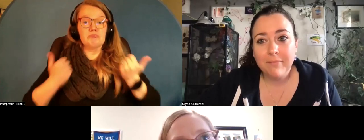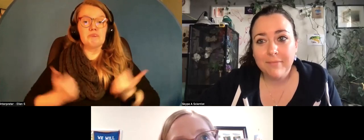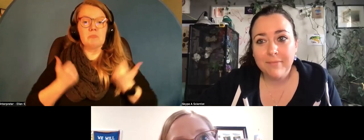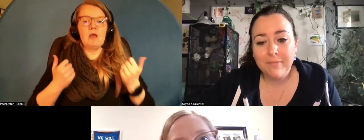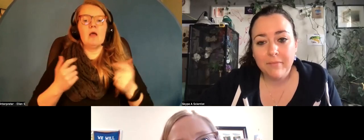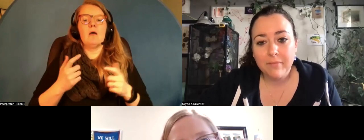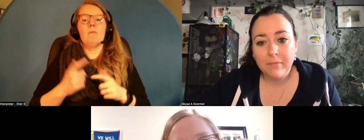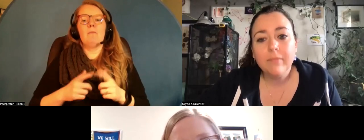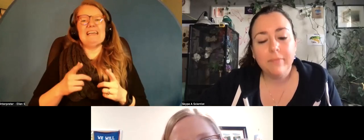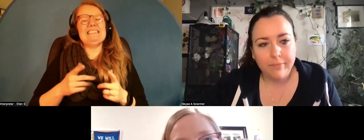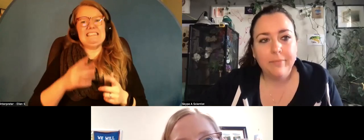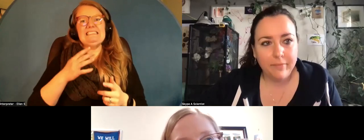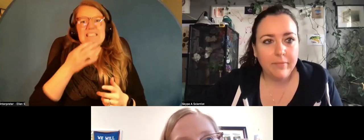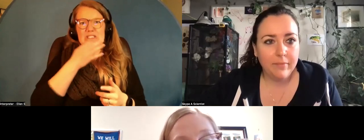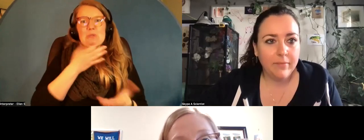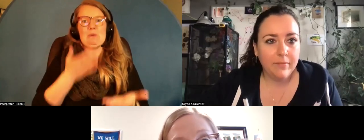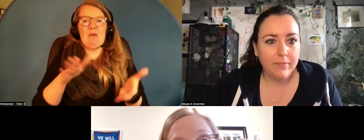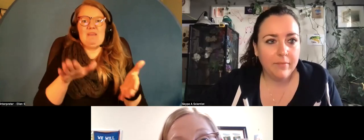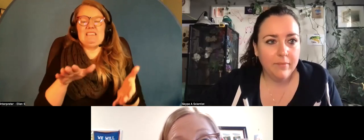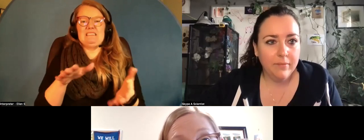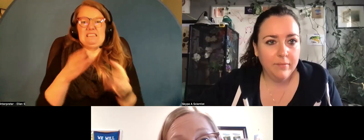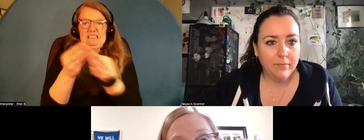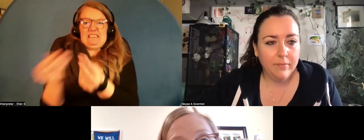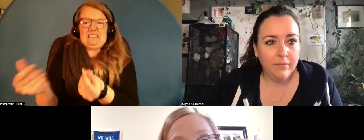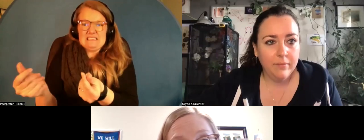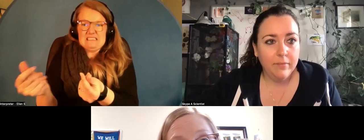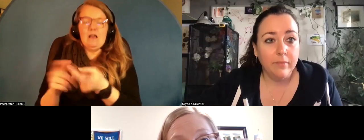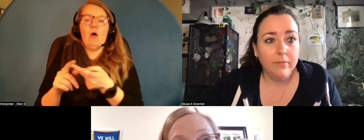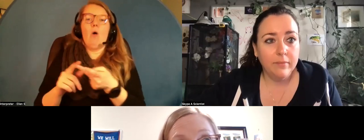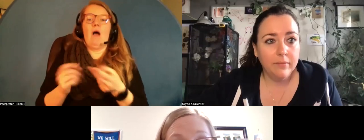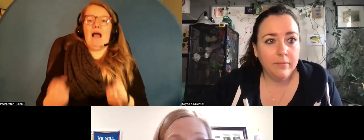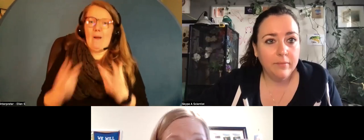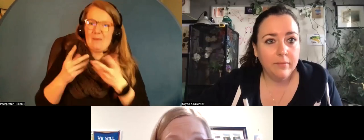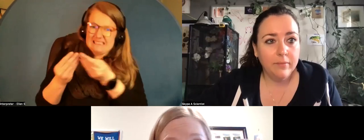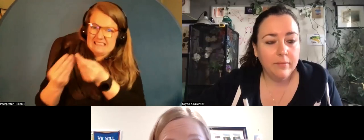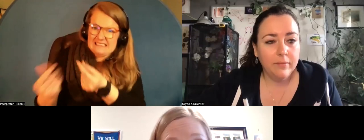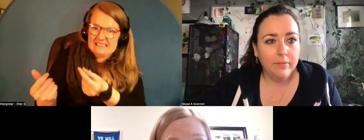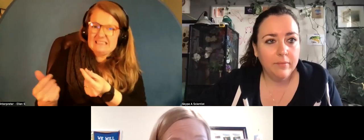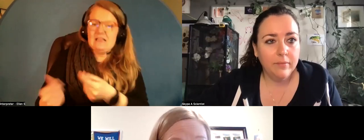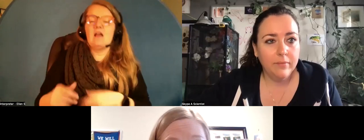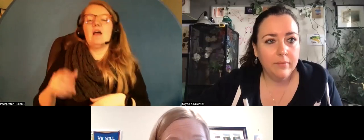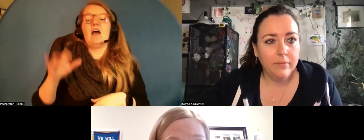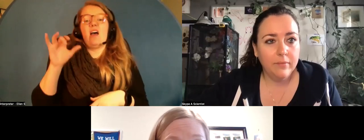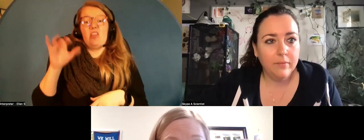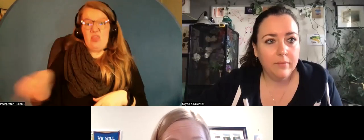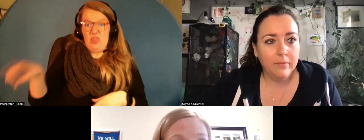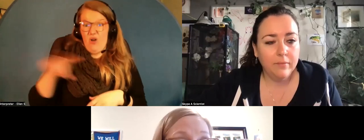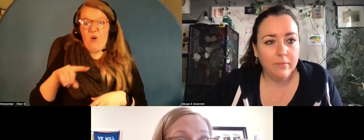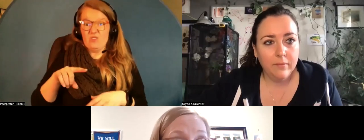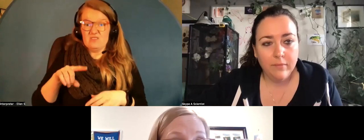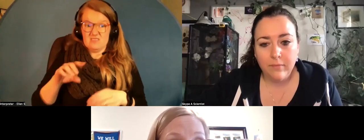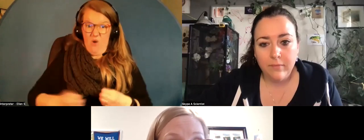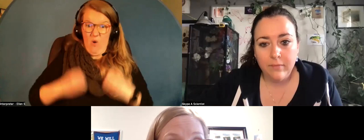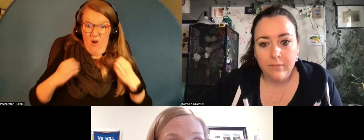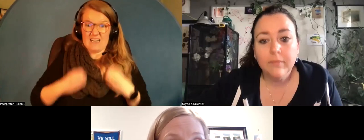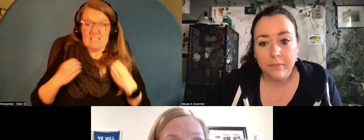under pressure of going extinct, or their populations are in decline. And all of those organisms probably harbor at least